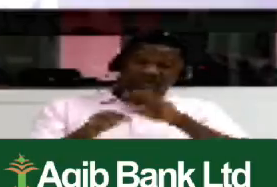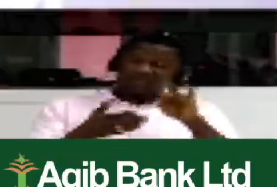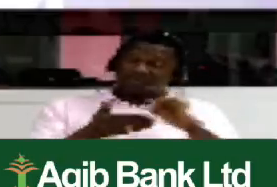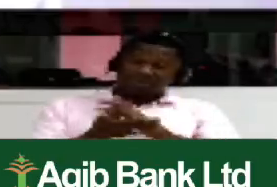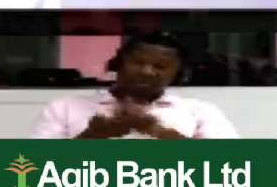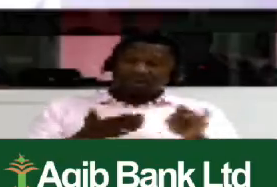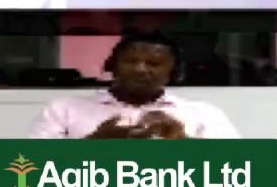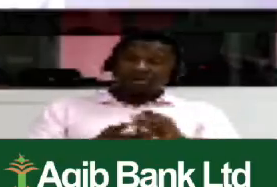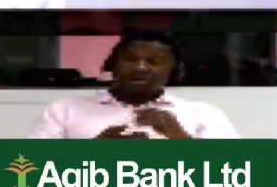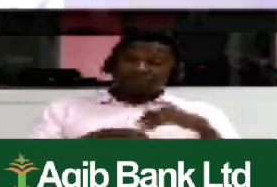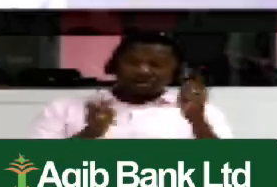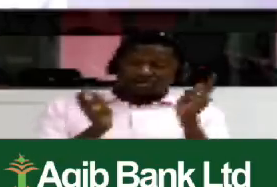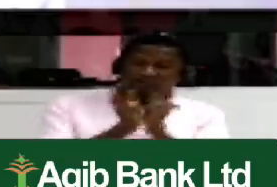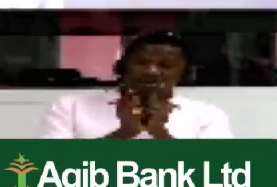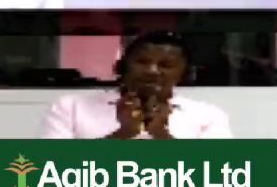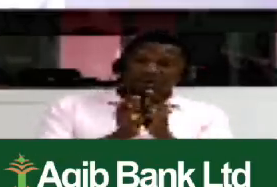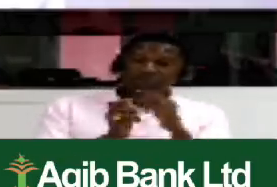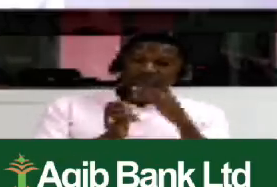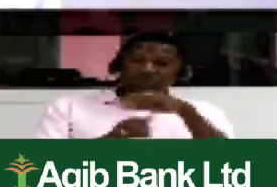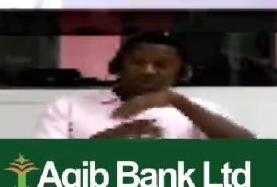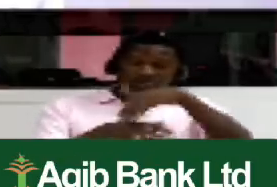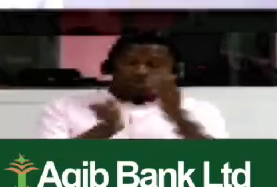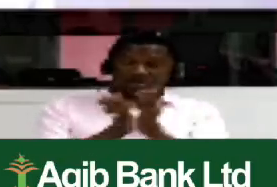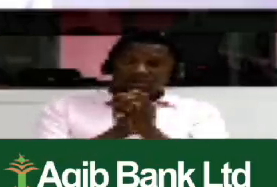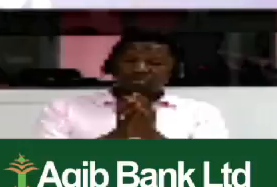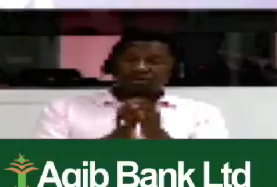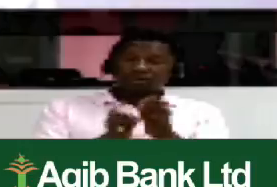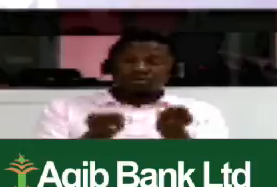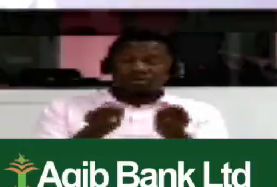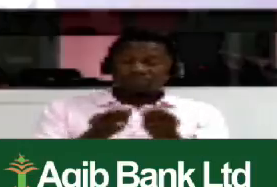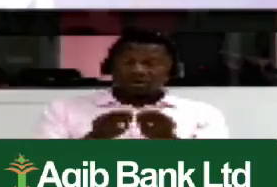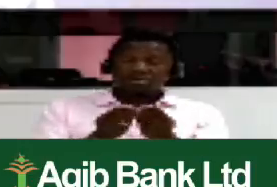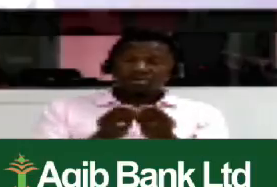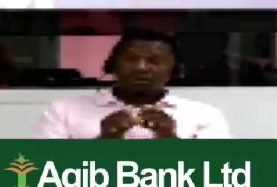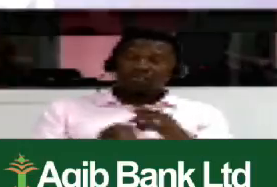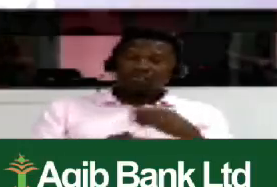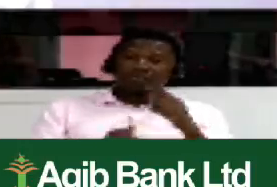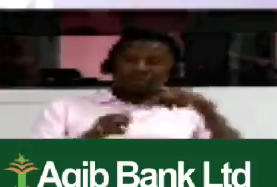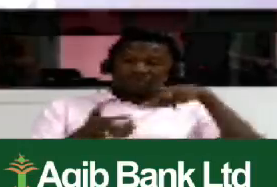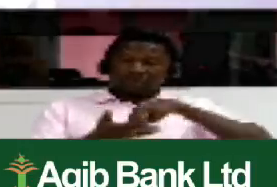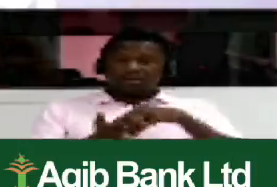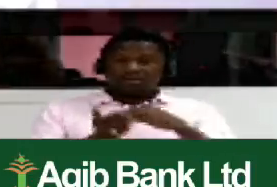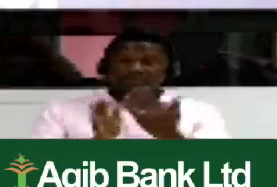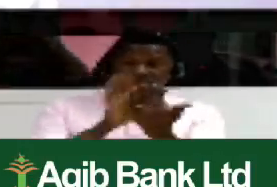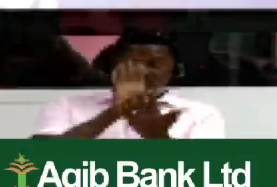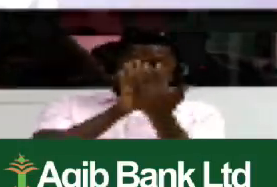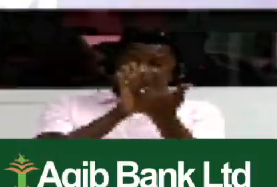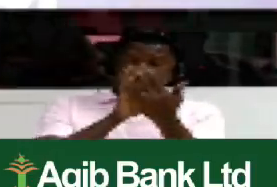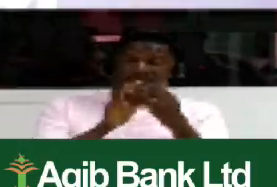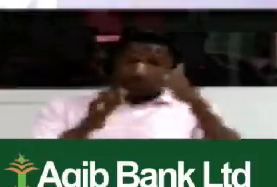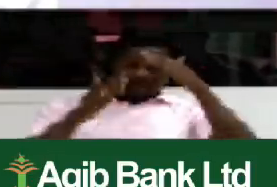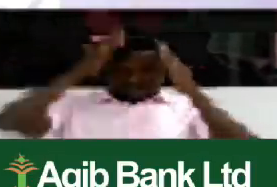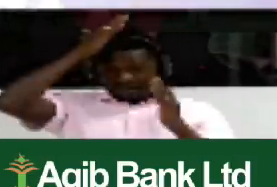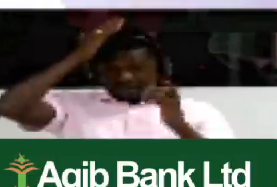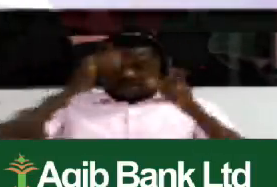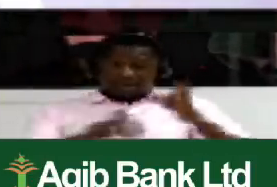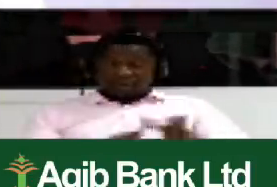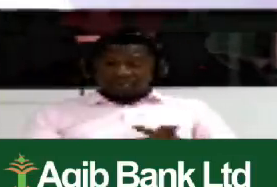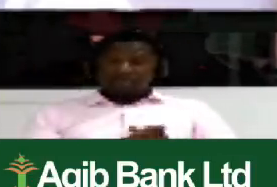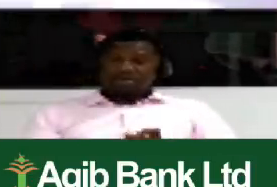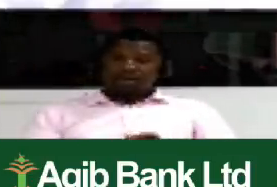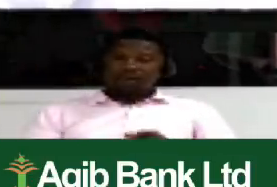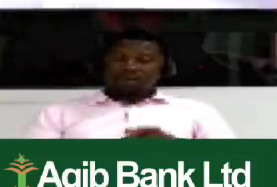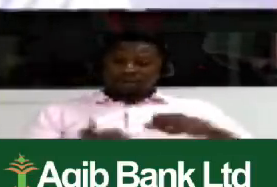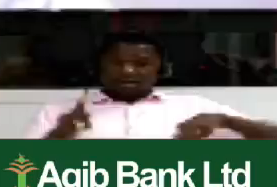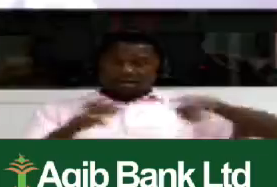now meeting, standing face to face with the army officers around the